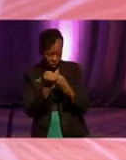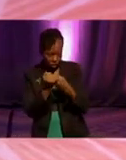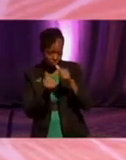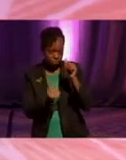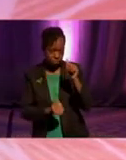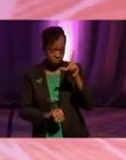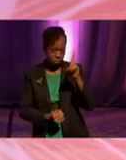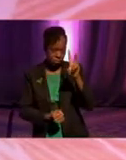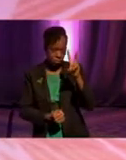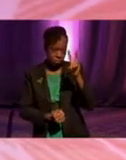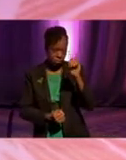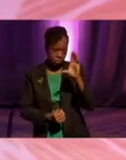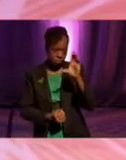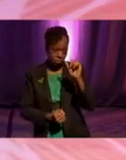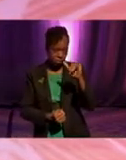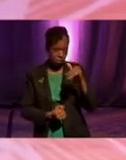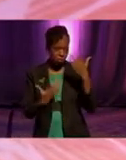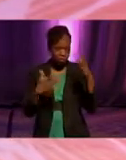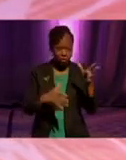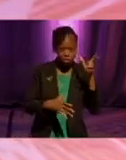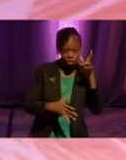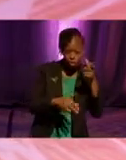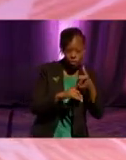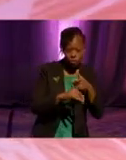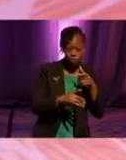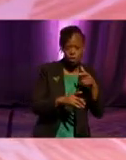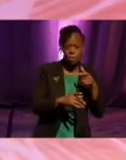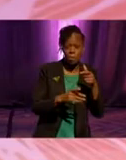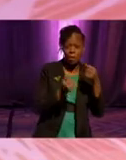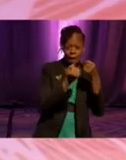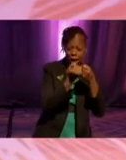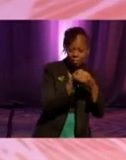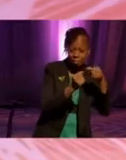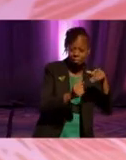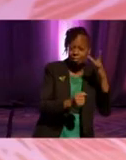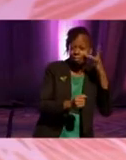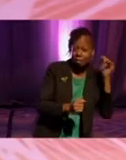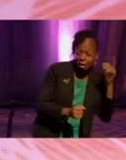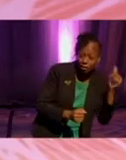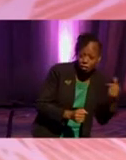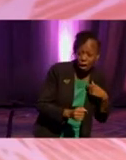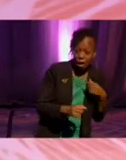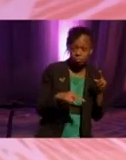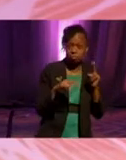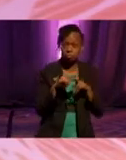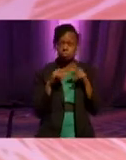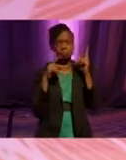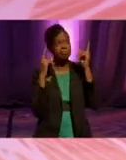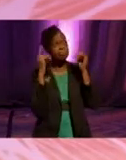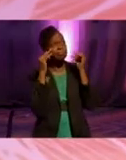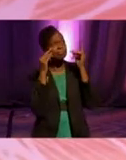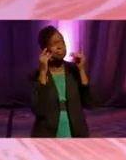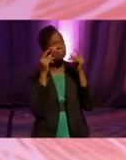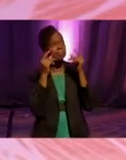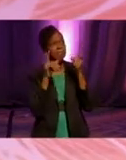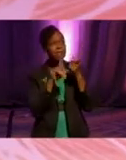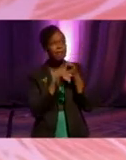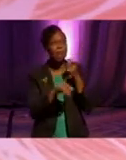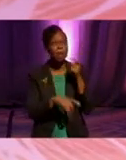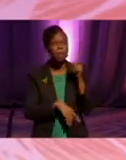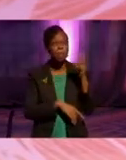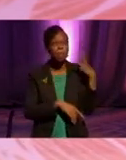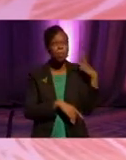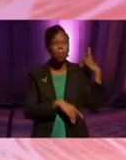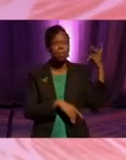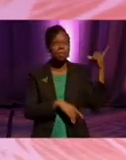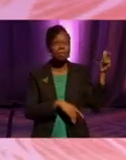Ms. Spicer talk about her advocacy in California, and as I was sitting here, I was thinking that we're in Washington, D.C.